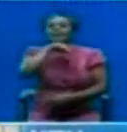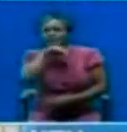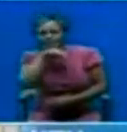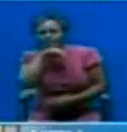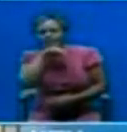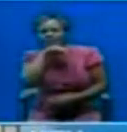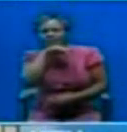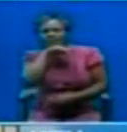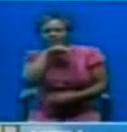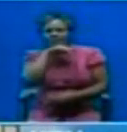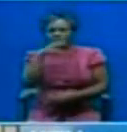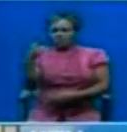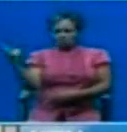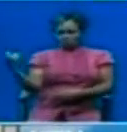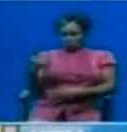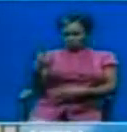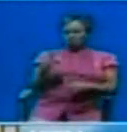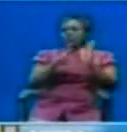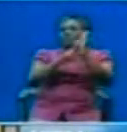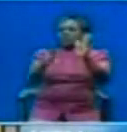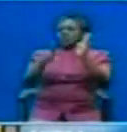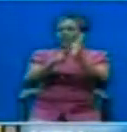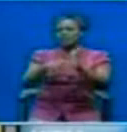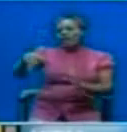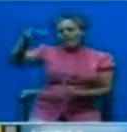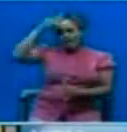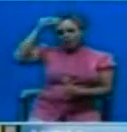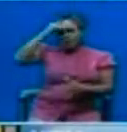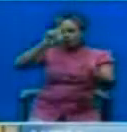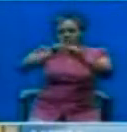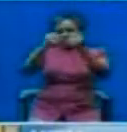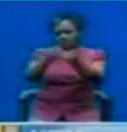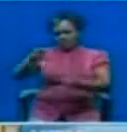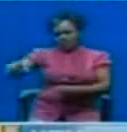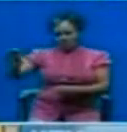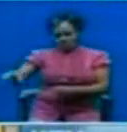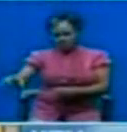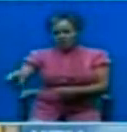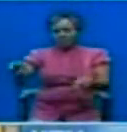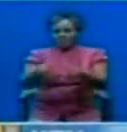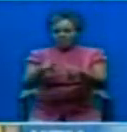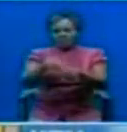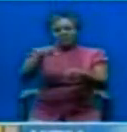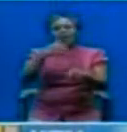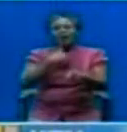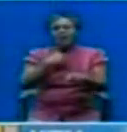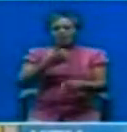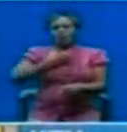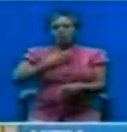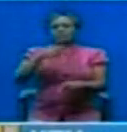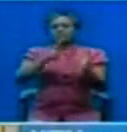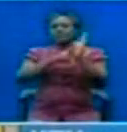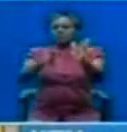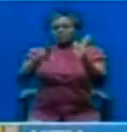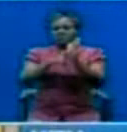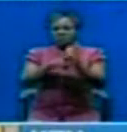Raila. These two pupils represent the country's education system. Sadly, Mudhel, through no fault of her own, represents